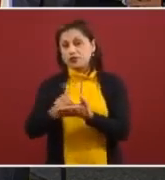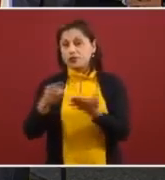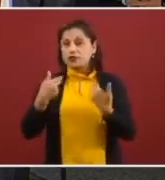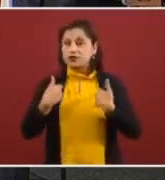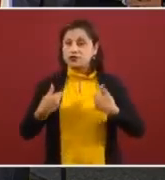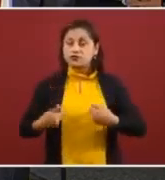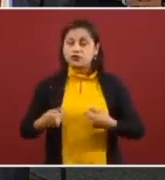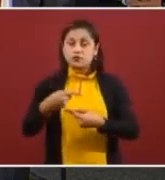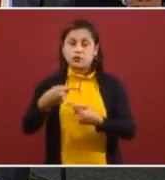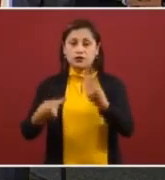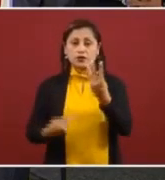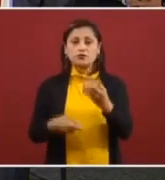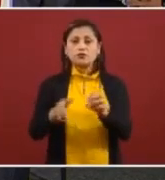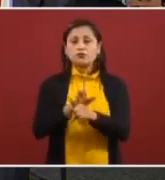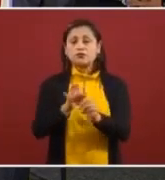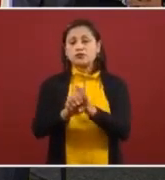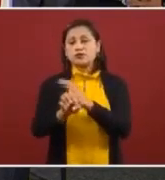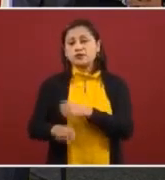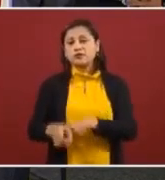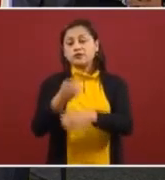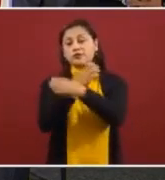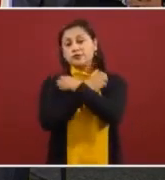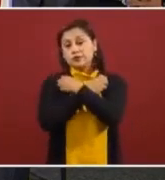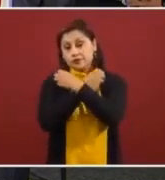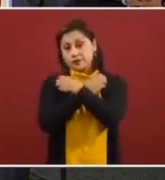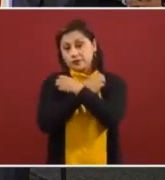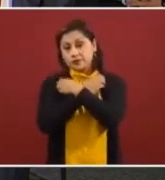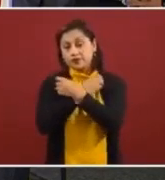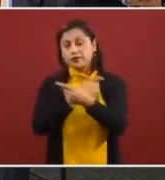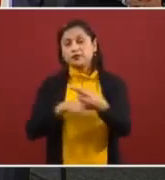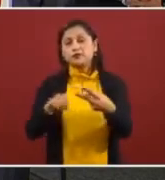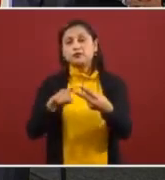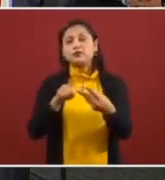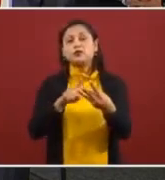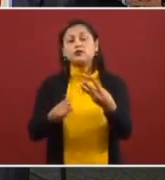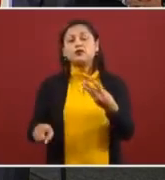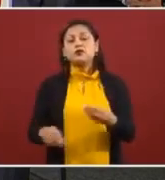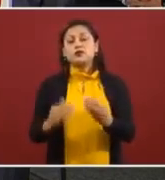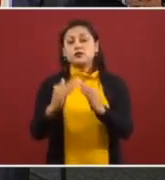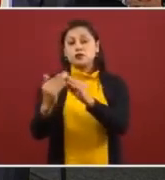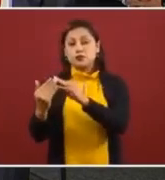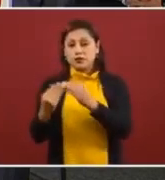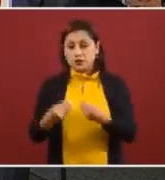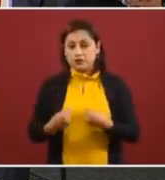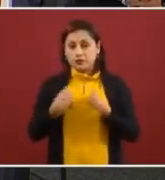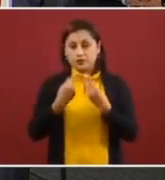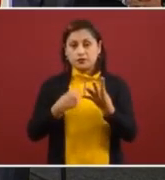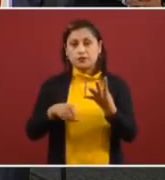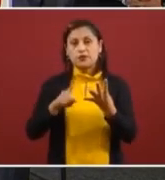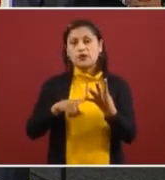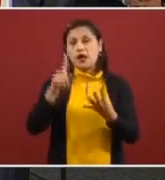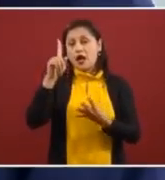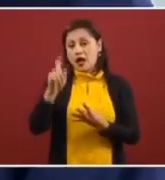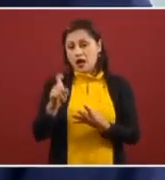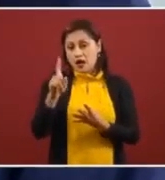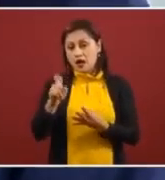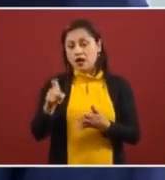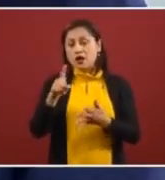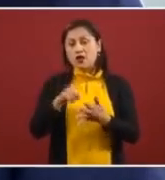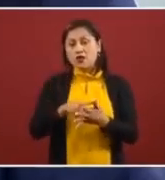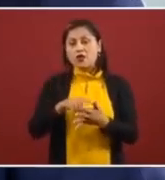So its health is like a right, like other, like health,